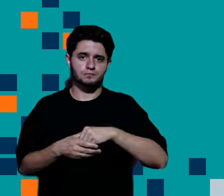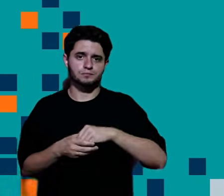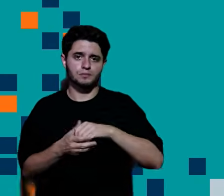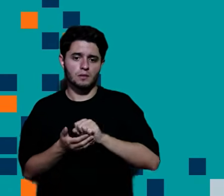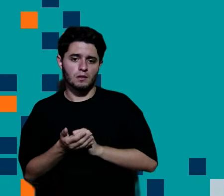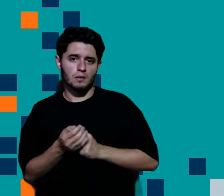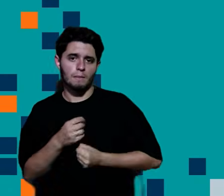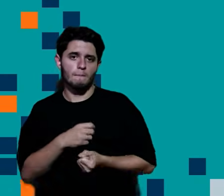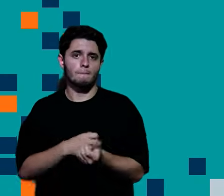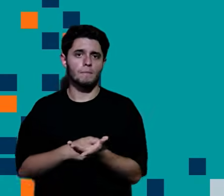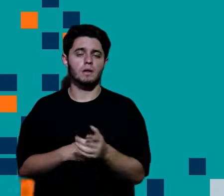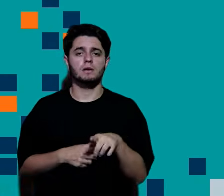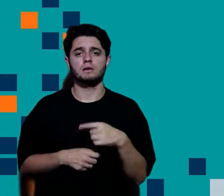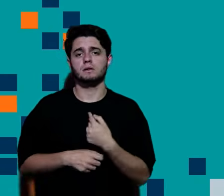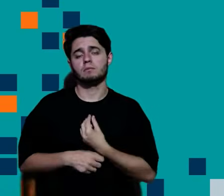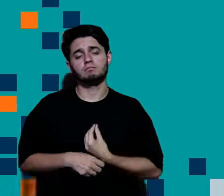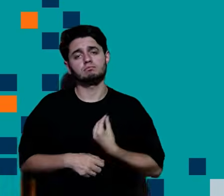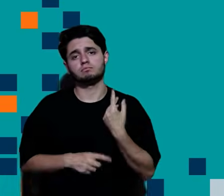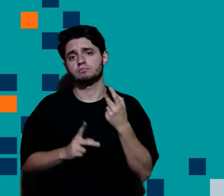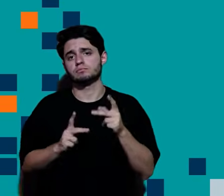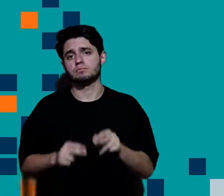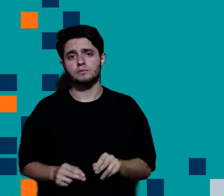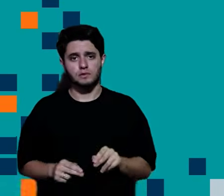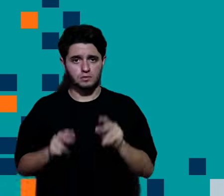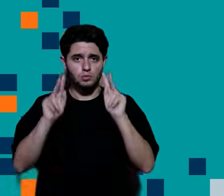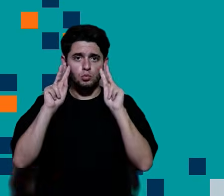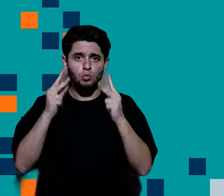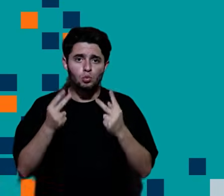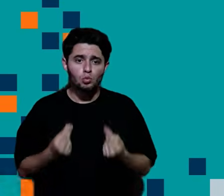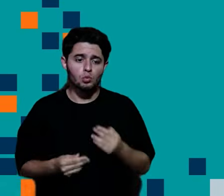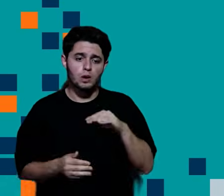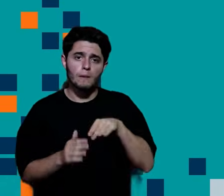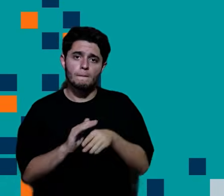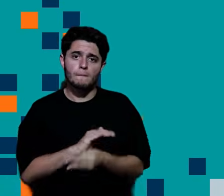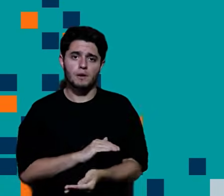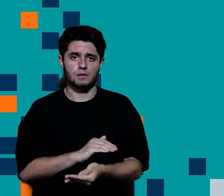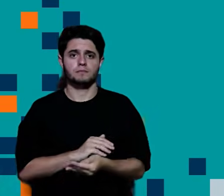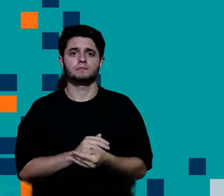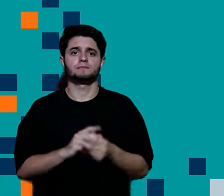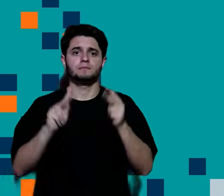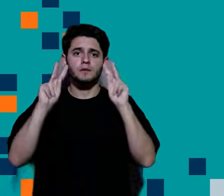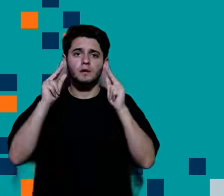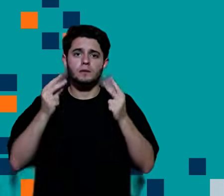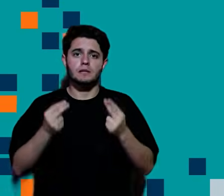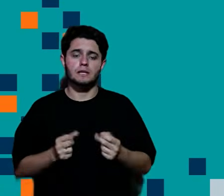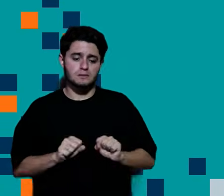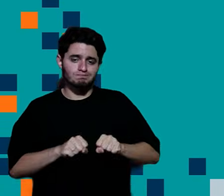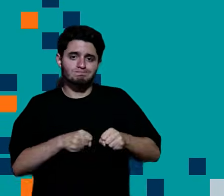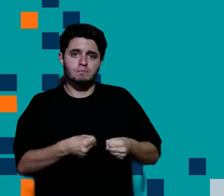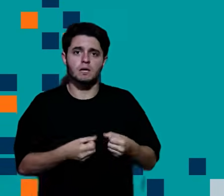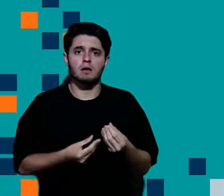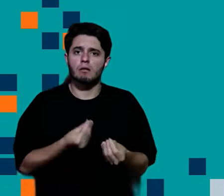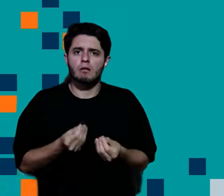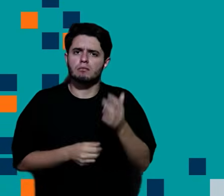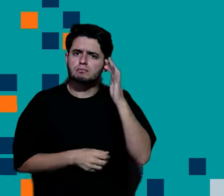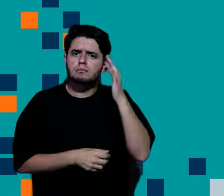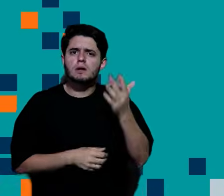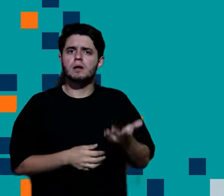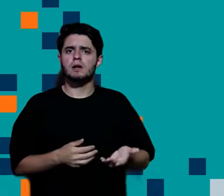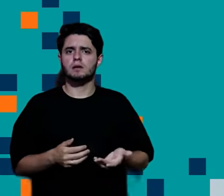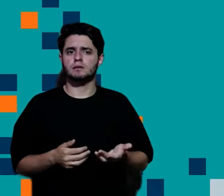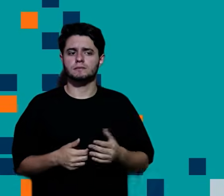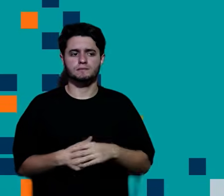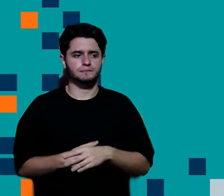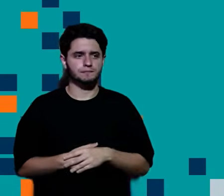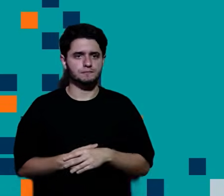view them the same way around human performance? The human performance as a result of the design